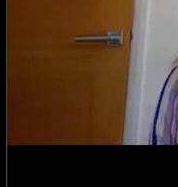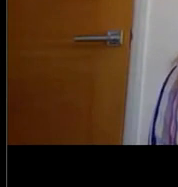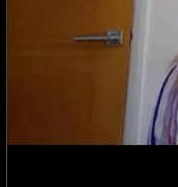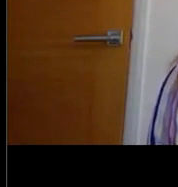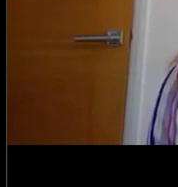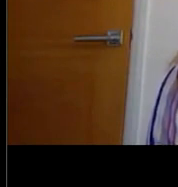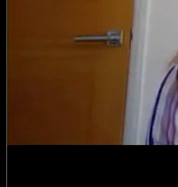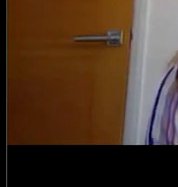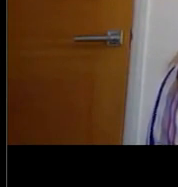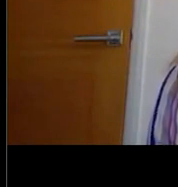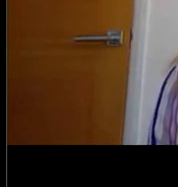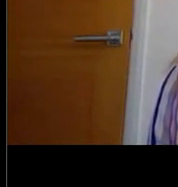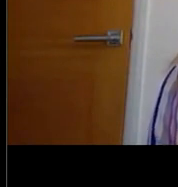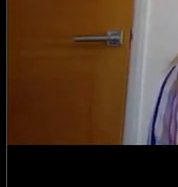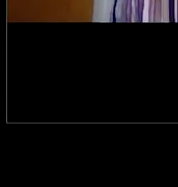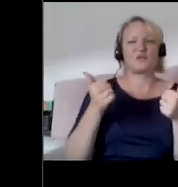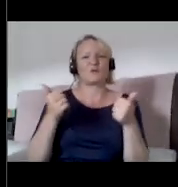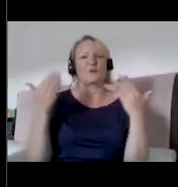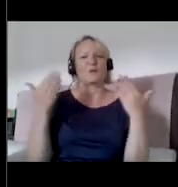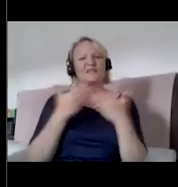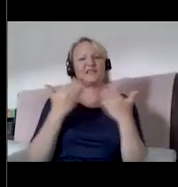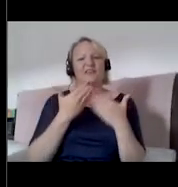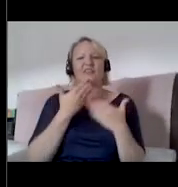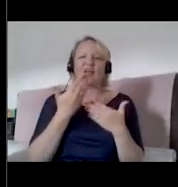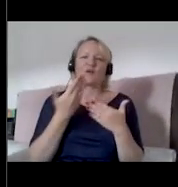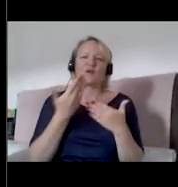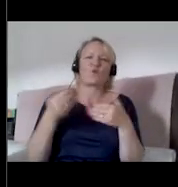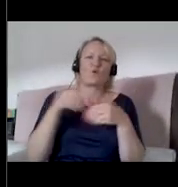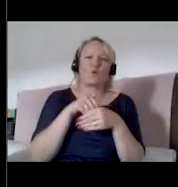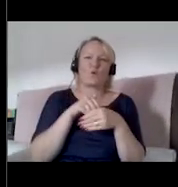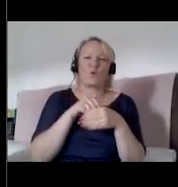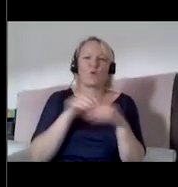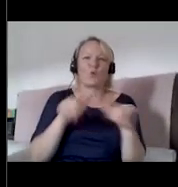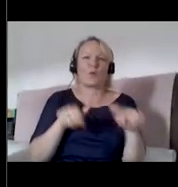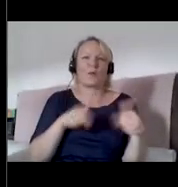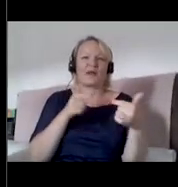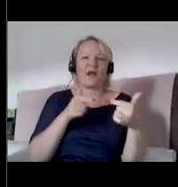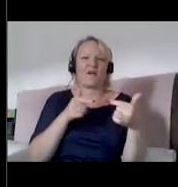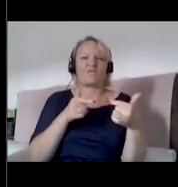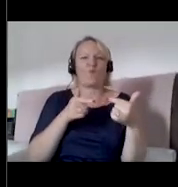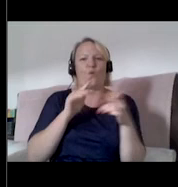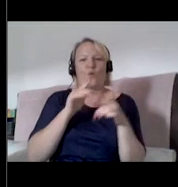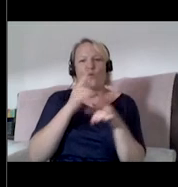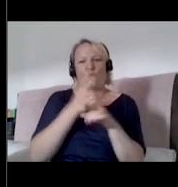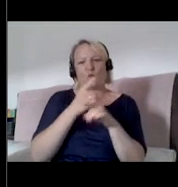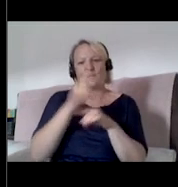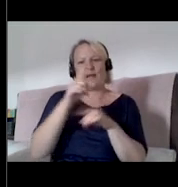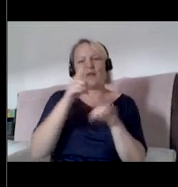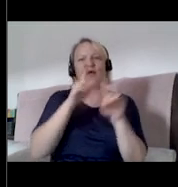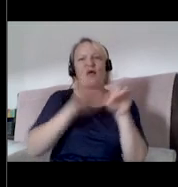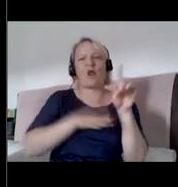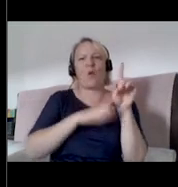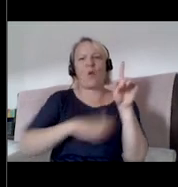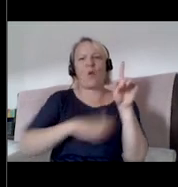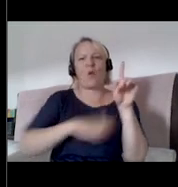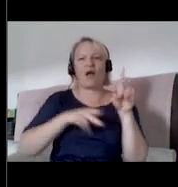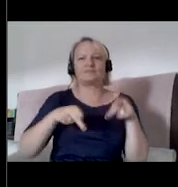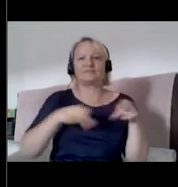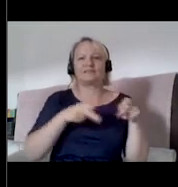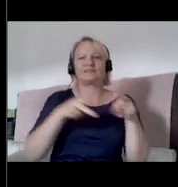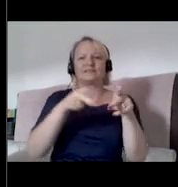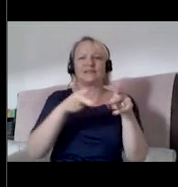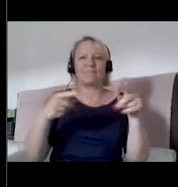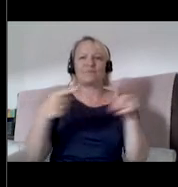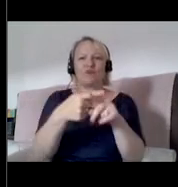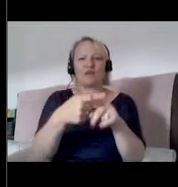Good evening, and thank you for joining us for this webinar about the Lower Thames Crossing consultation.